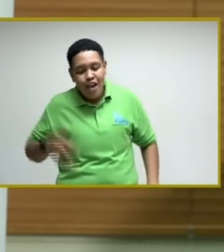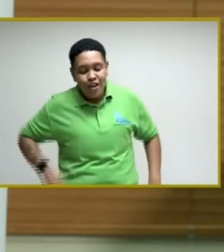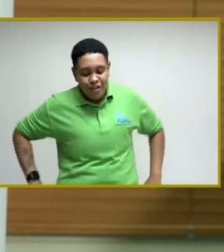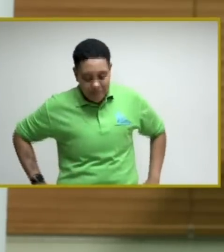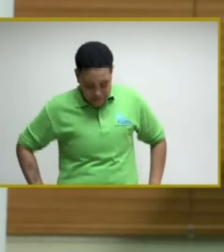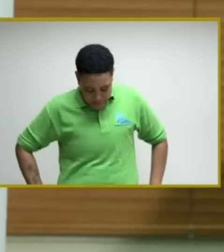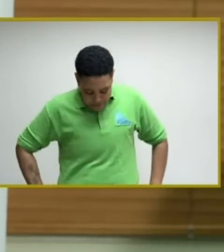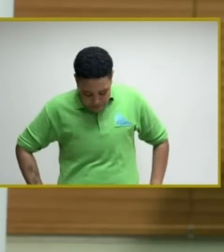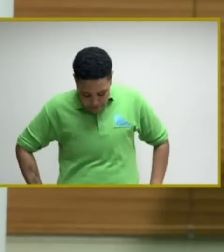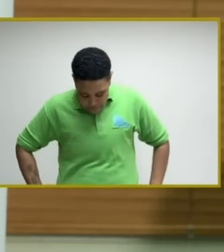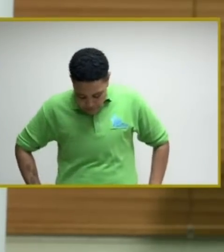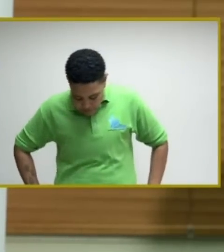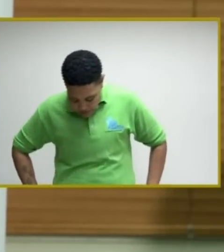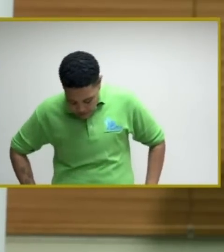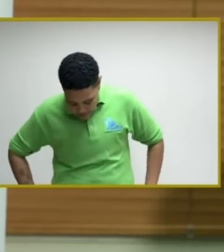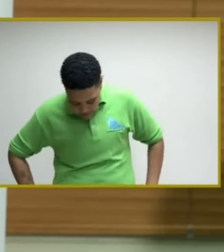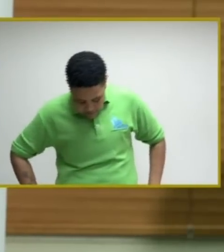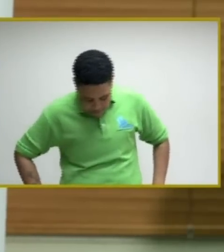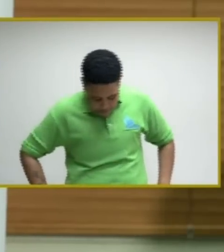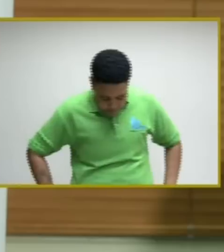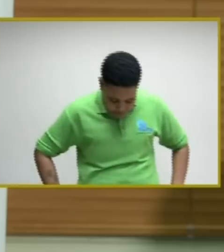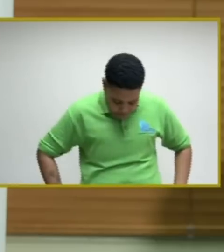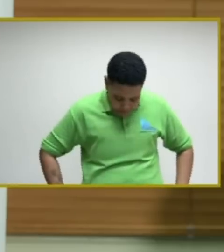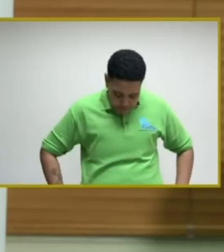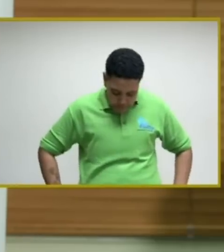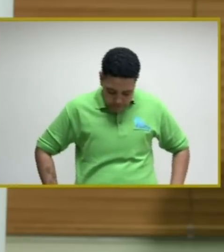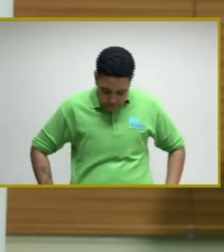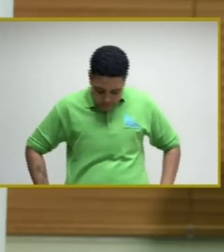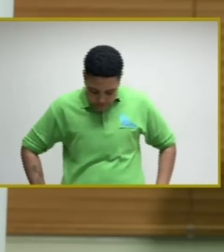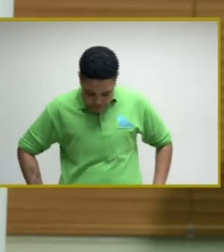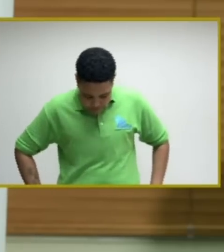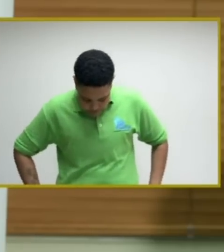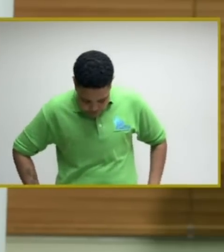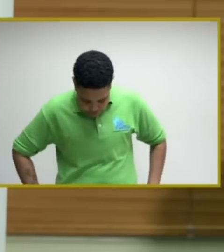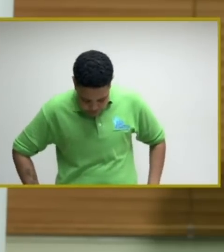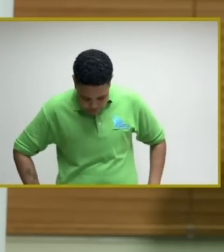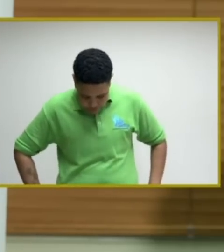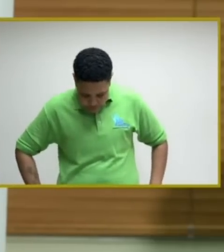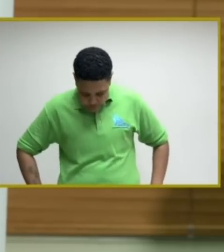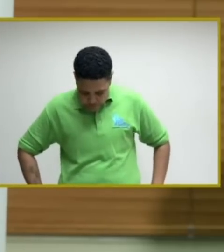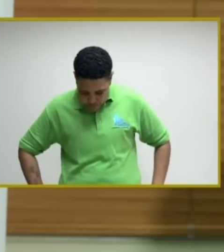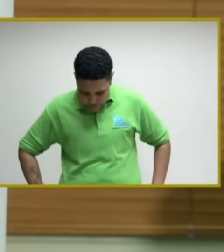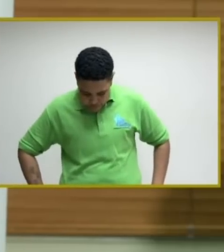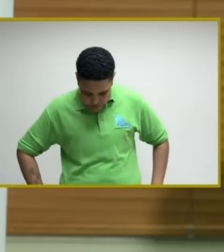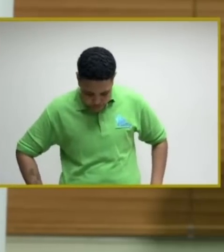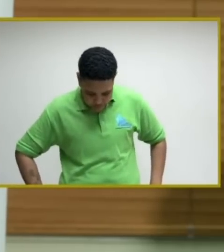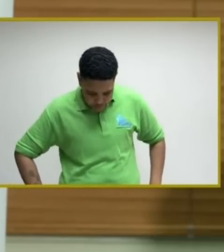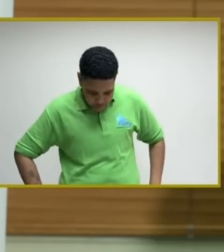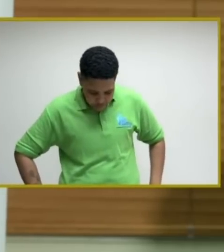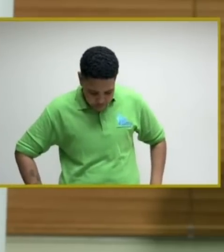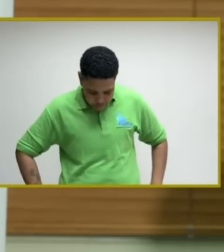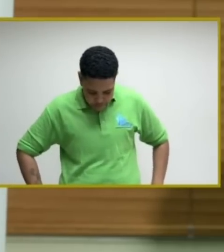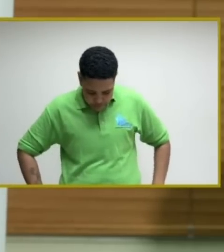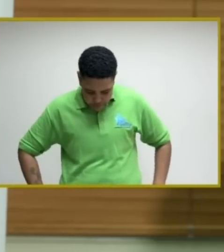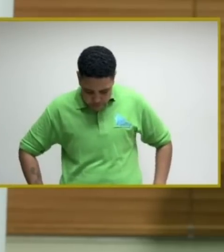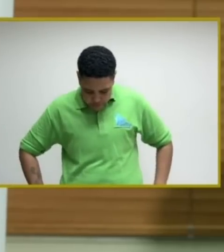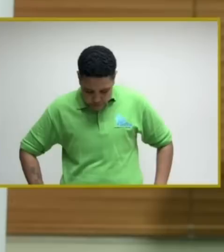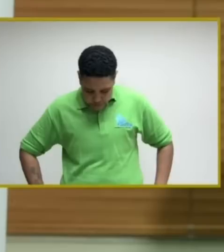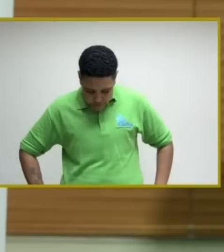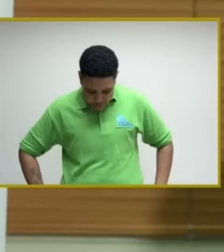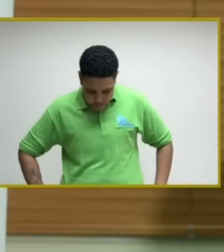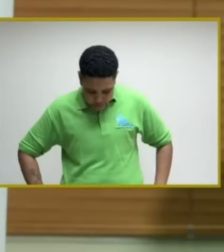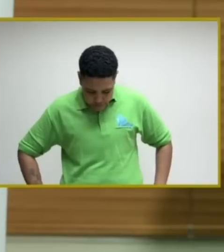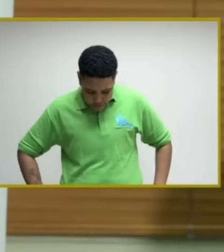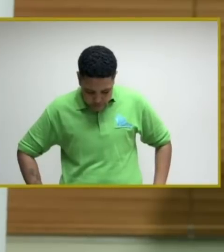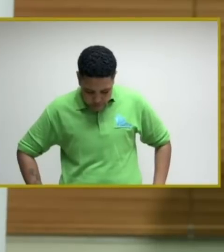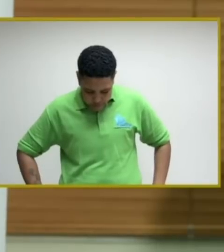this committee was established, this task force was established by the Honorable Prime Minister with an